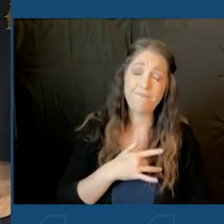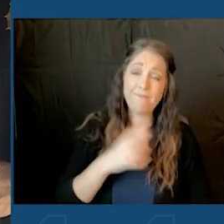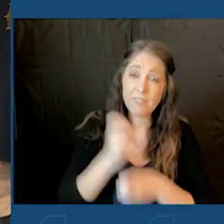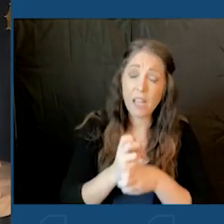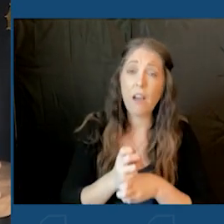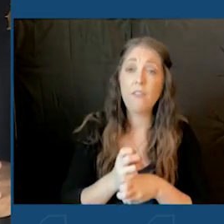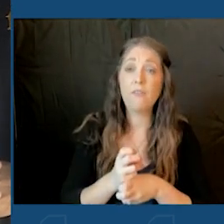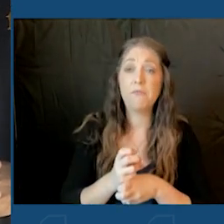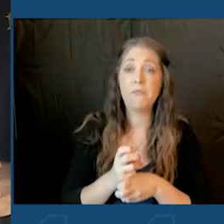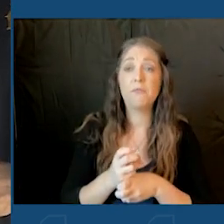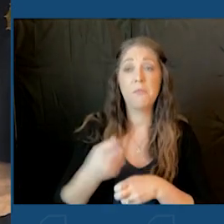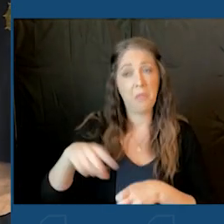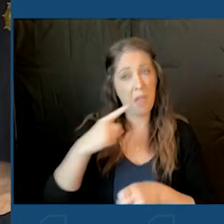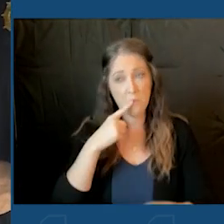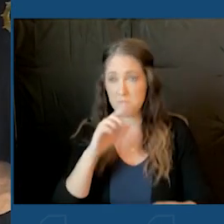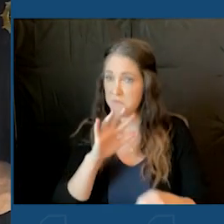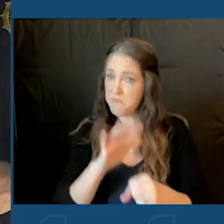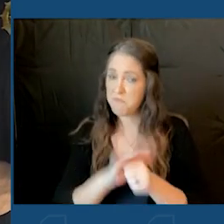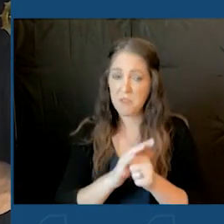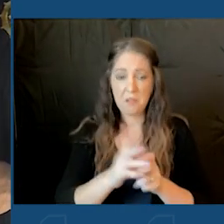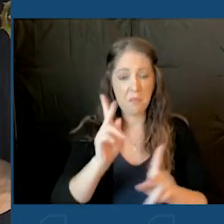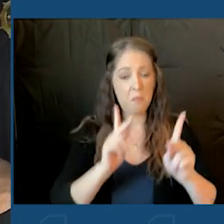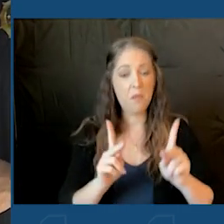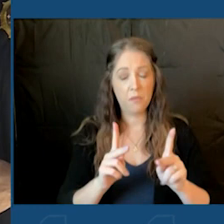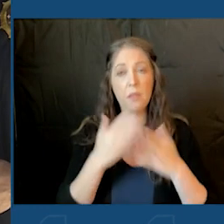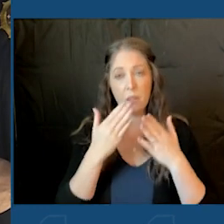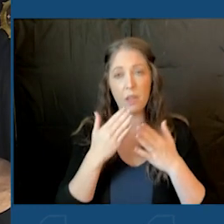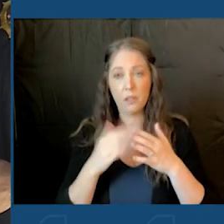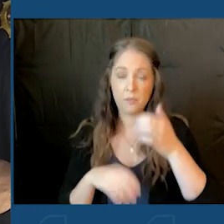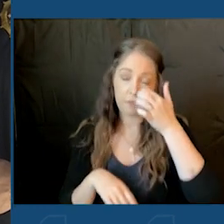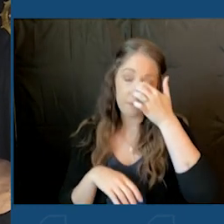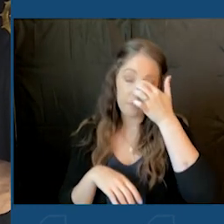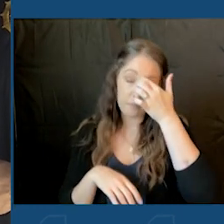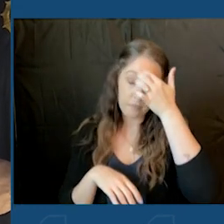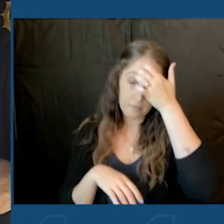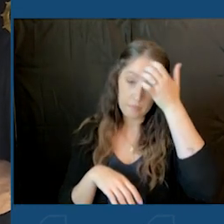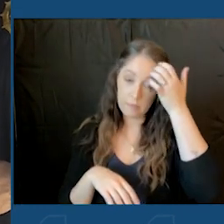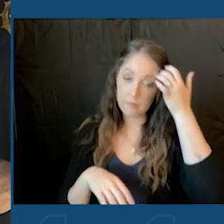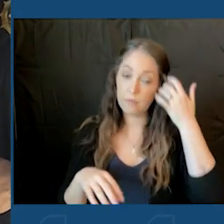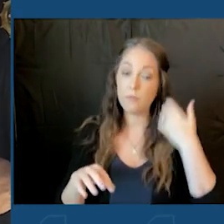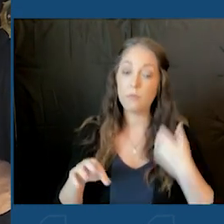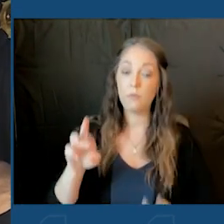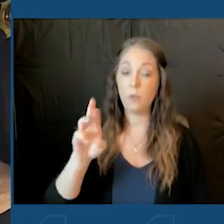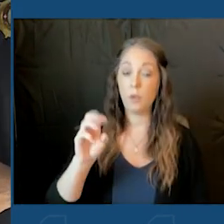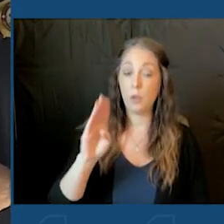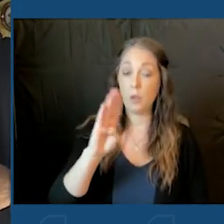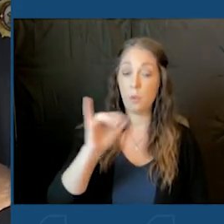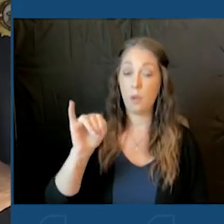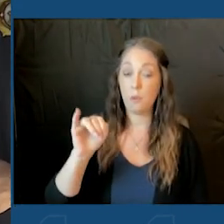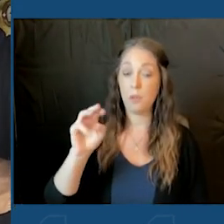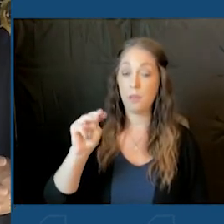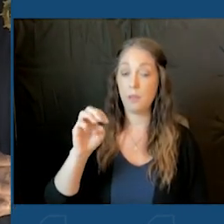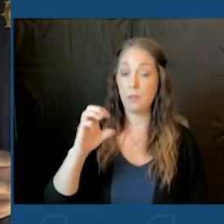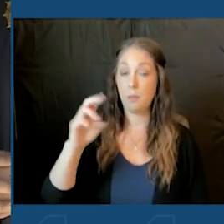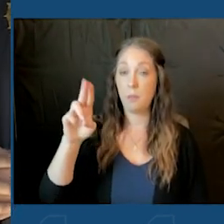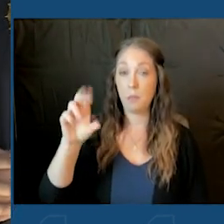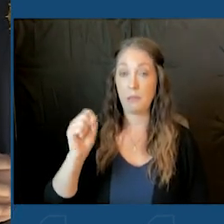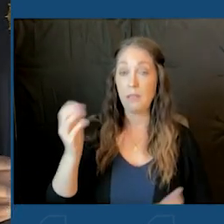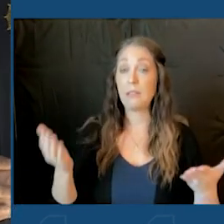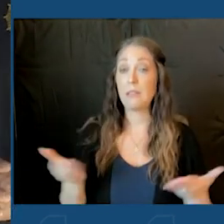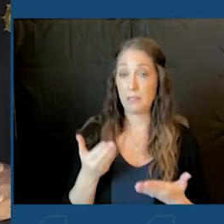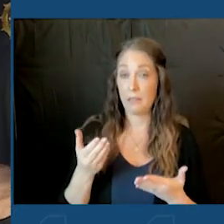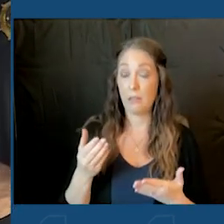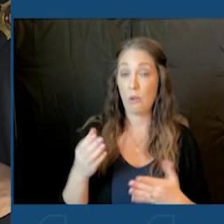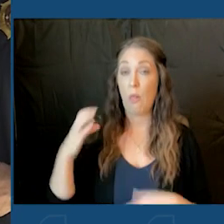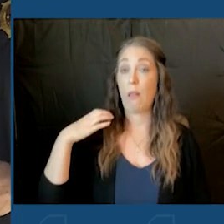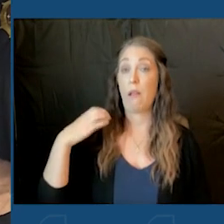committed individuals, and I want to thank him as well. Robbie Minkus is here, the incident commander of the New York State Forest Rangers, has